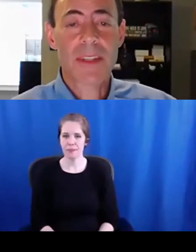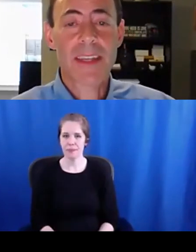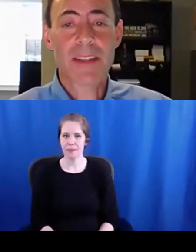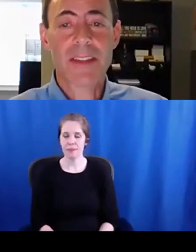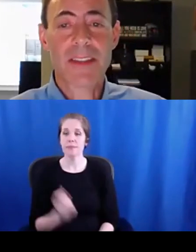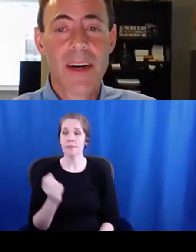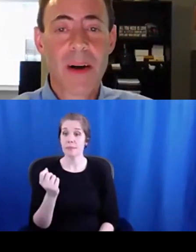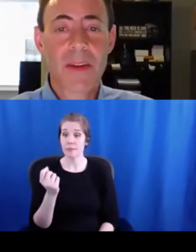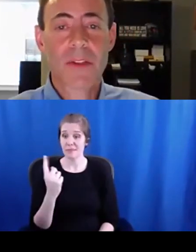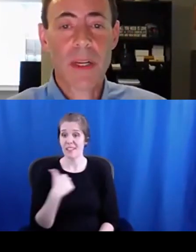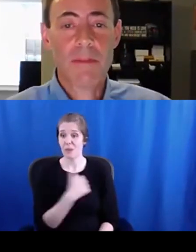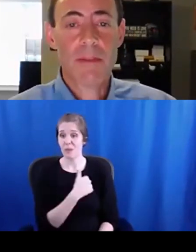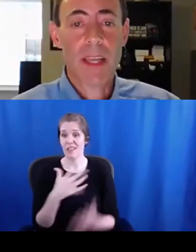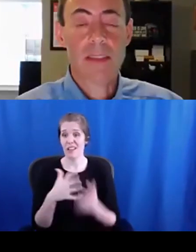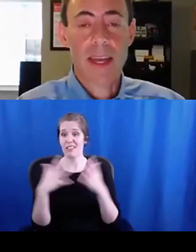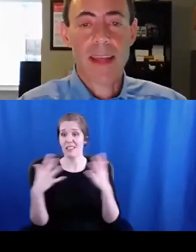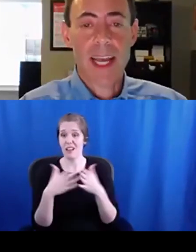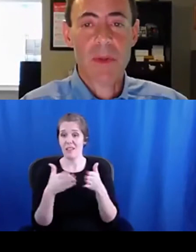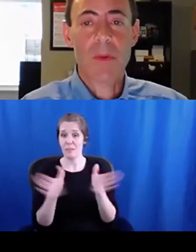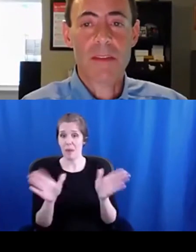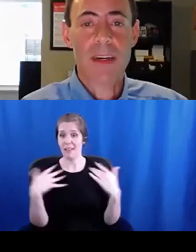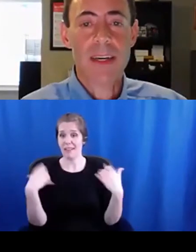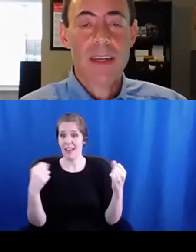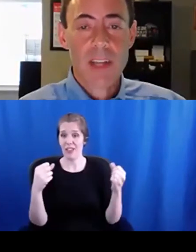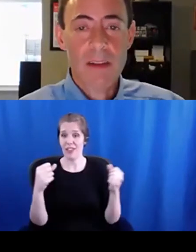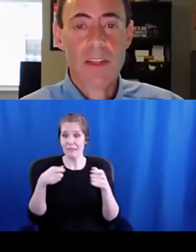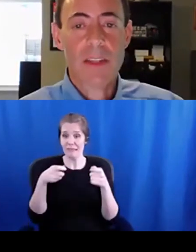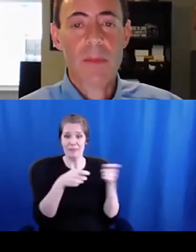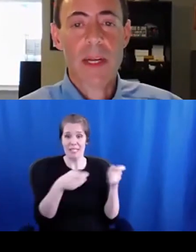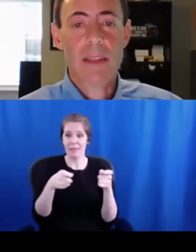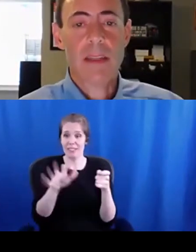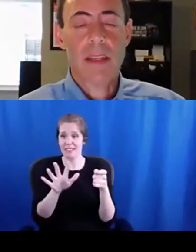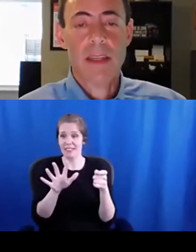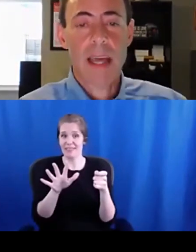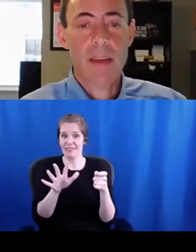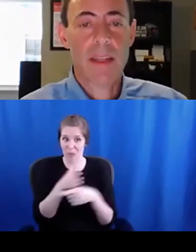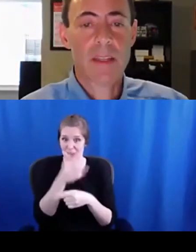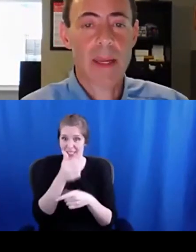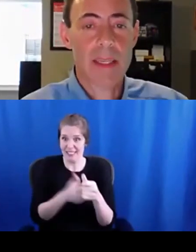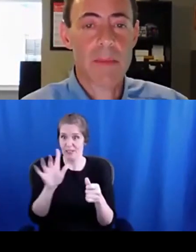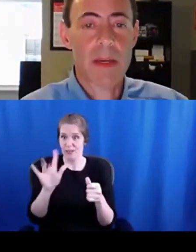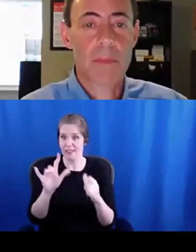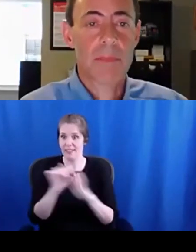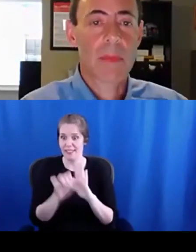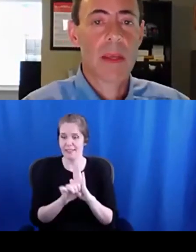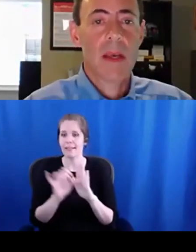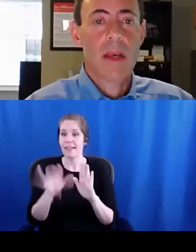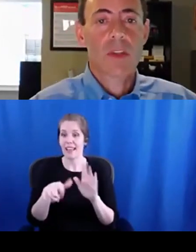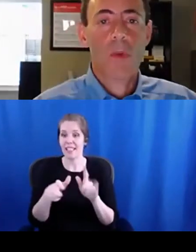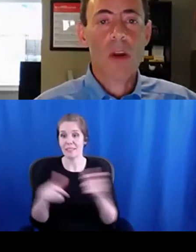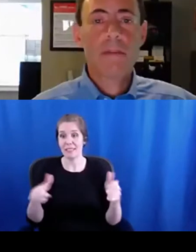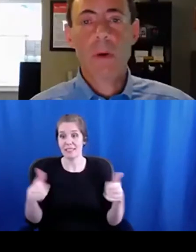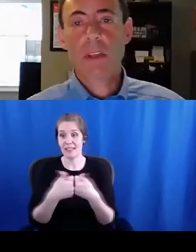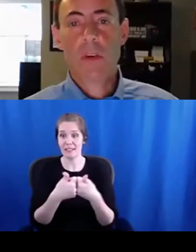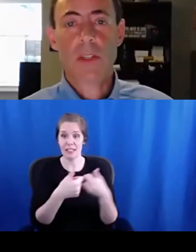health jurisdictions among those 25 states, and that has been one of the challenges and complexities in navigating this pandemic. So